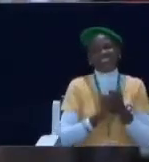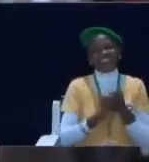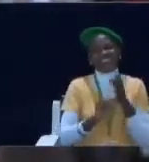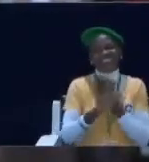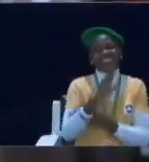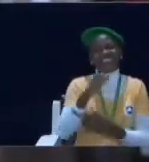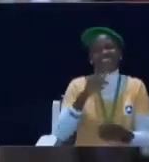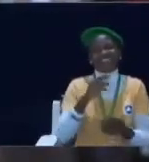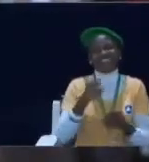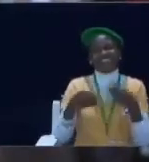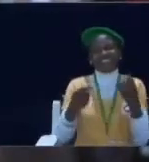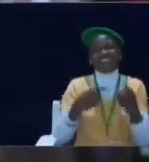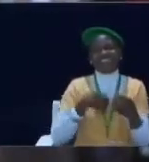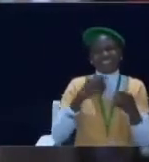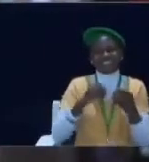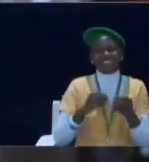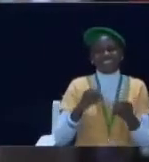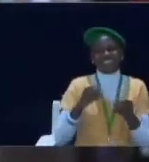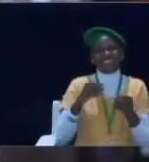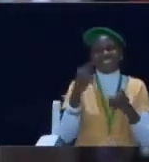me utterance.